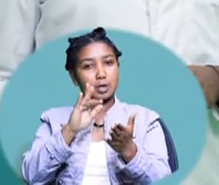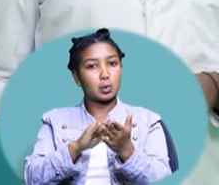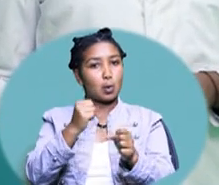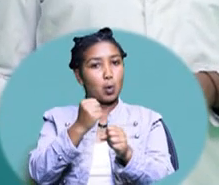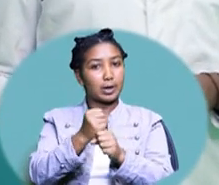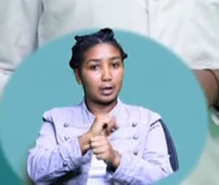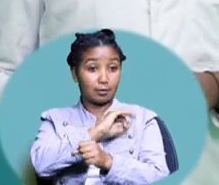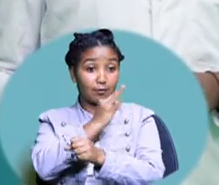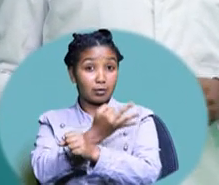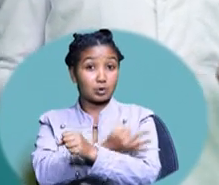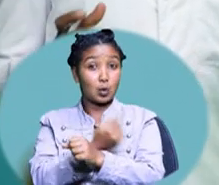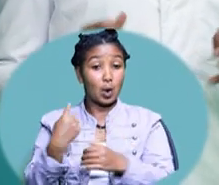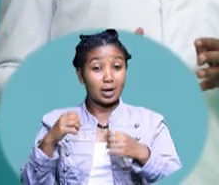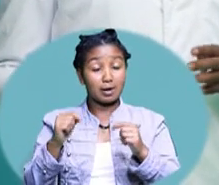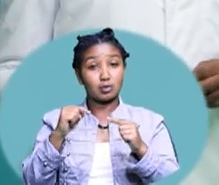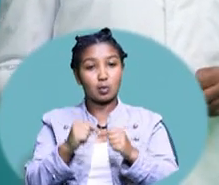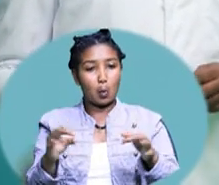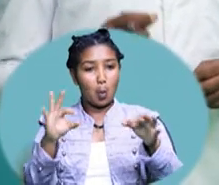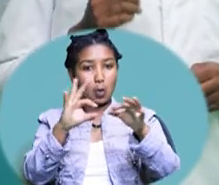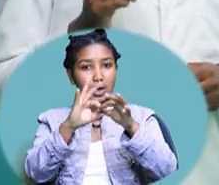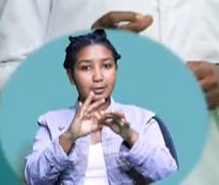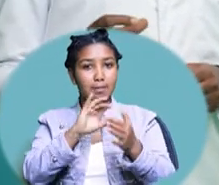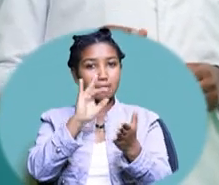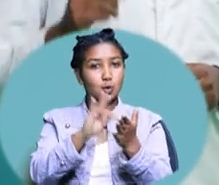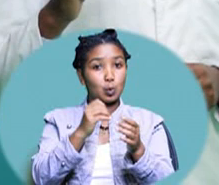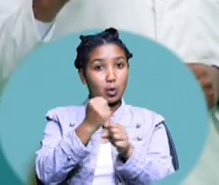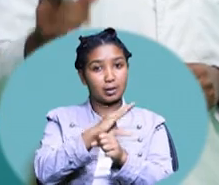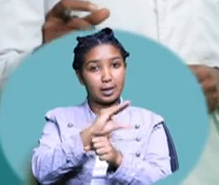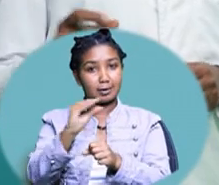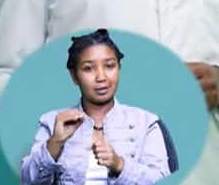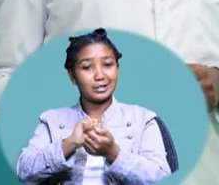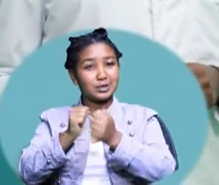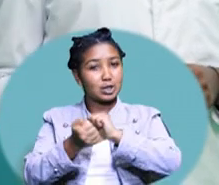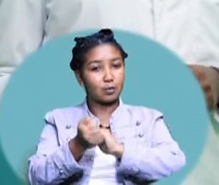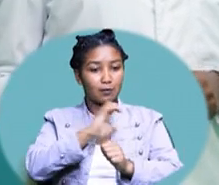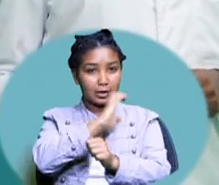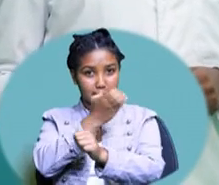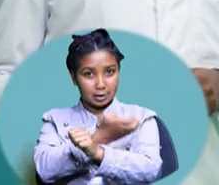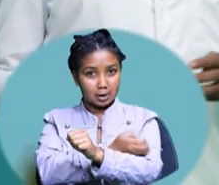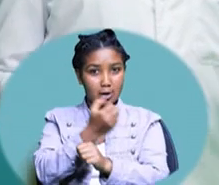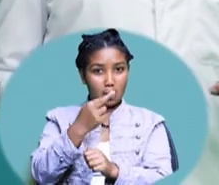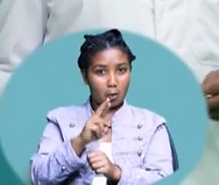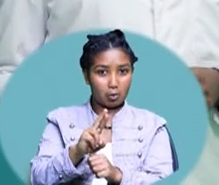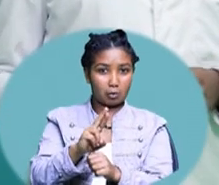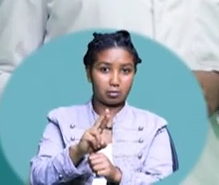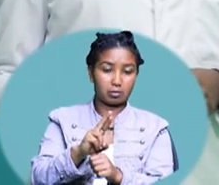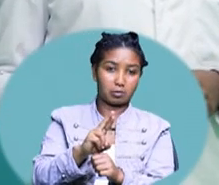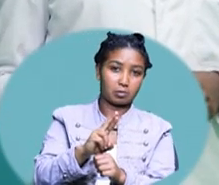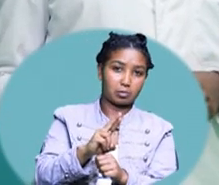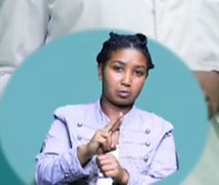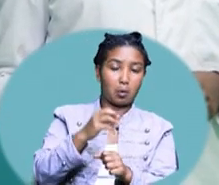and force. We are able to correlate between work and change of energy, or so-called known